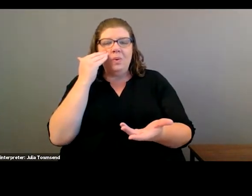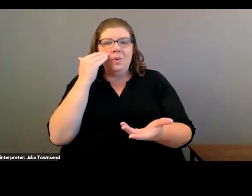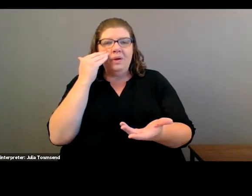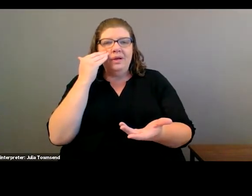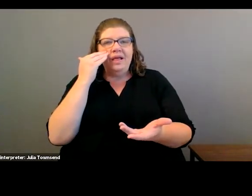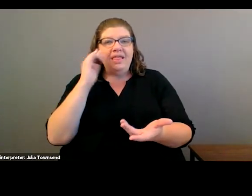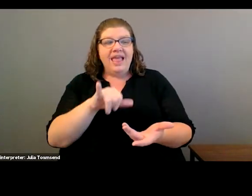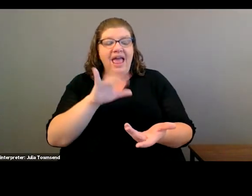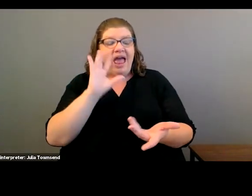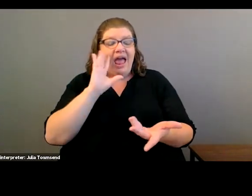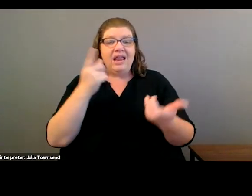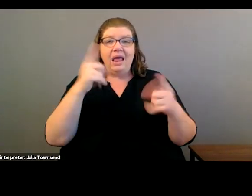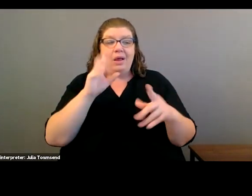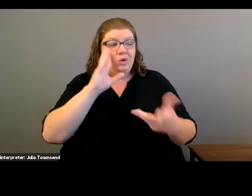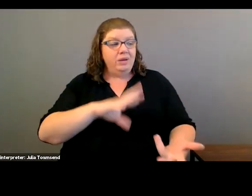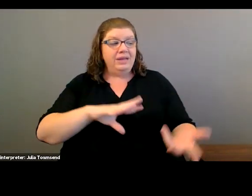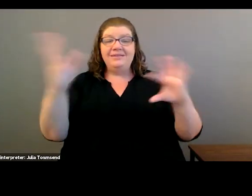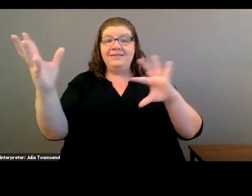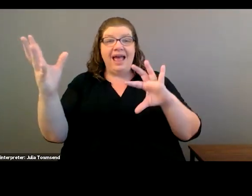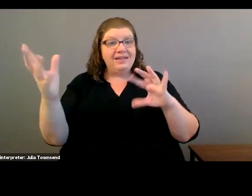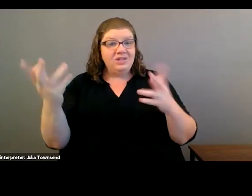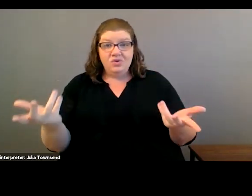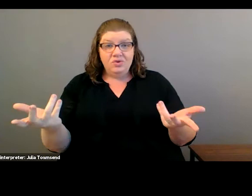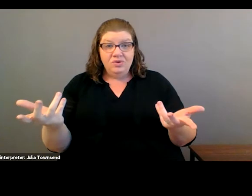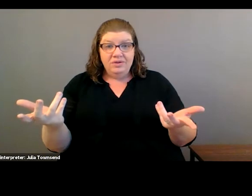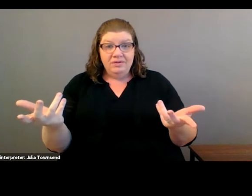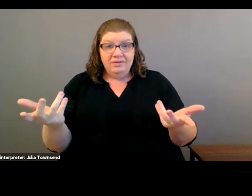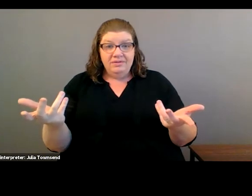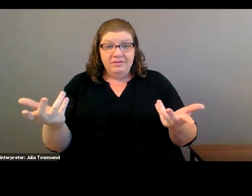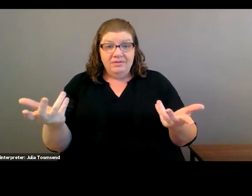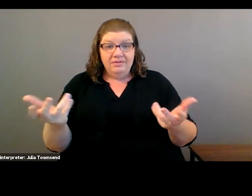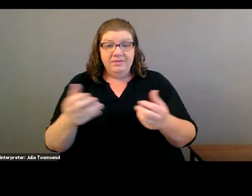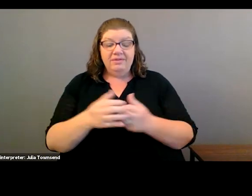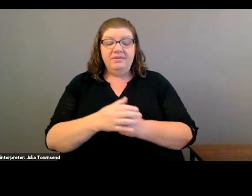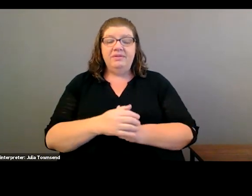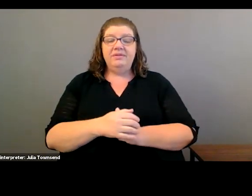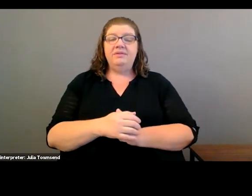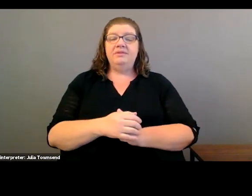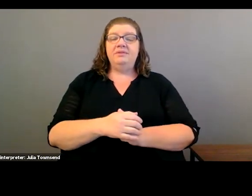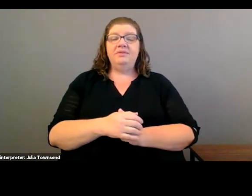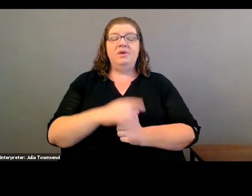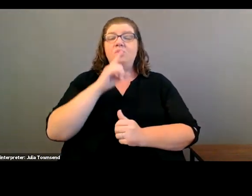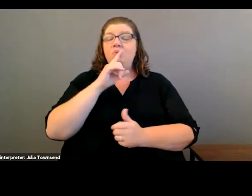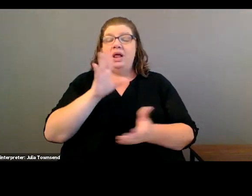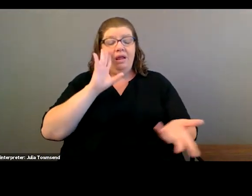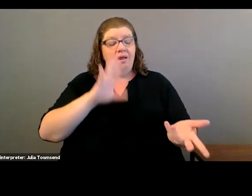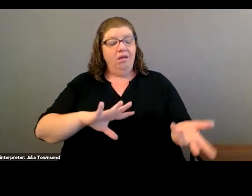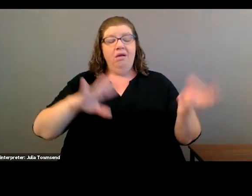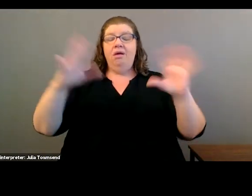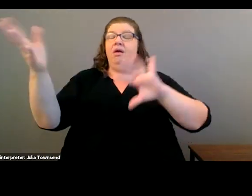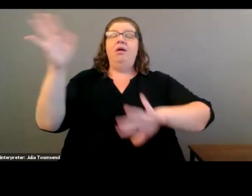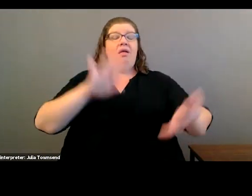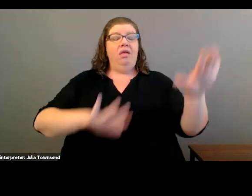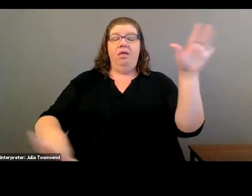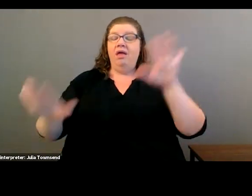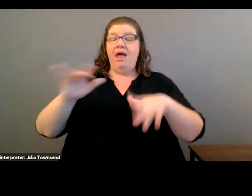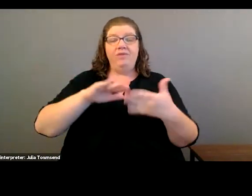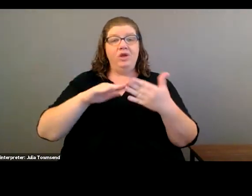disaster that turned out to be and caused total upheaval of our community.